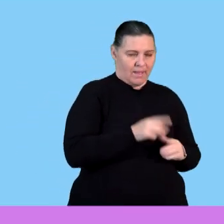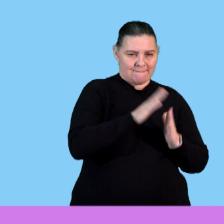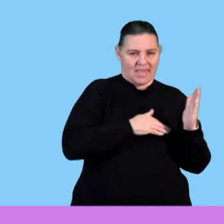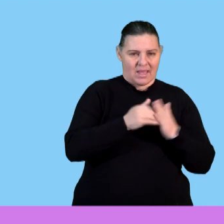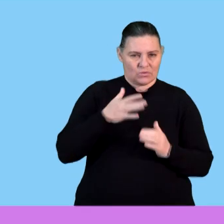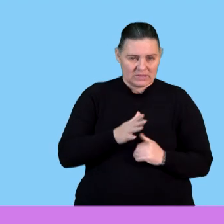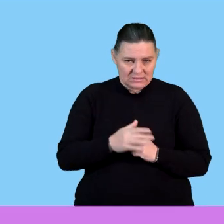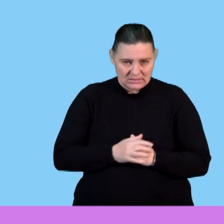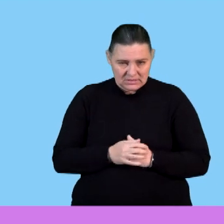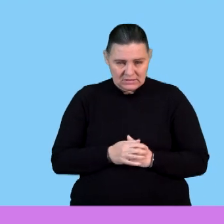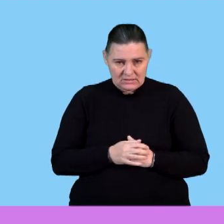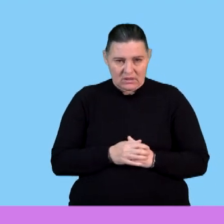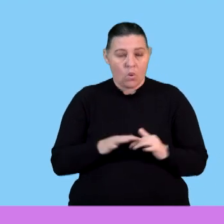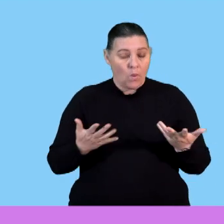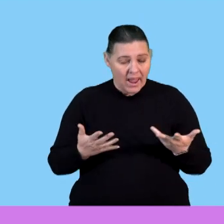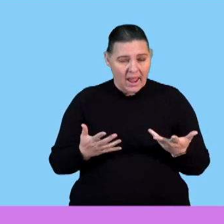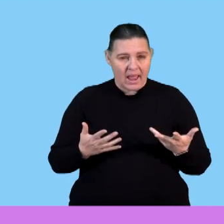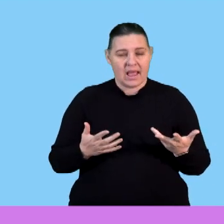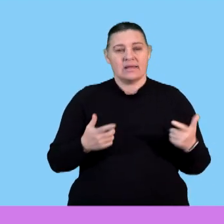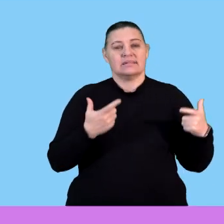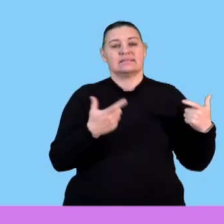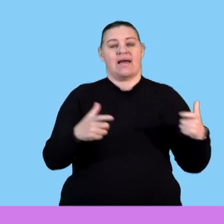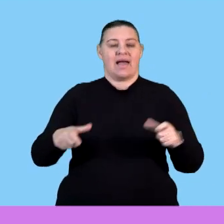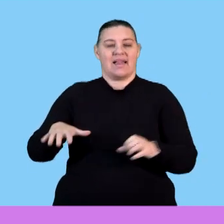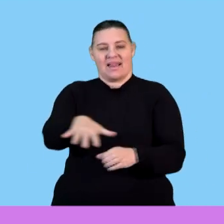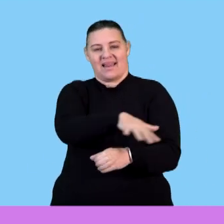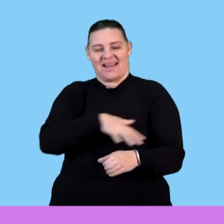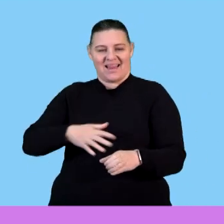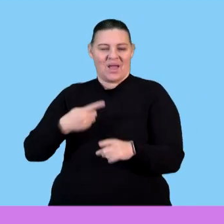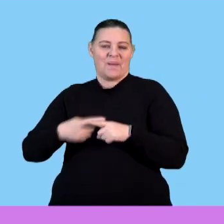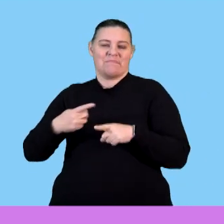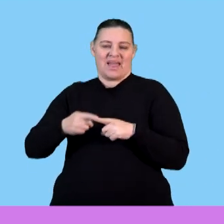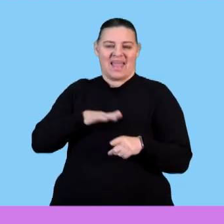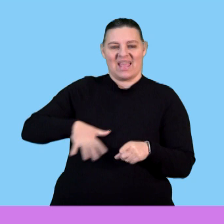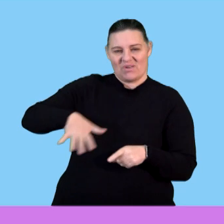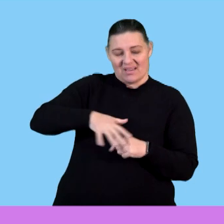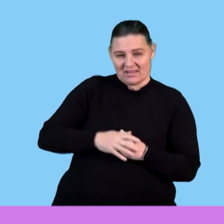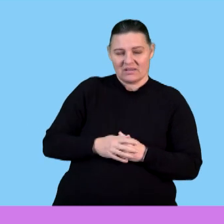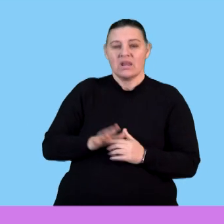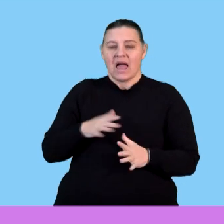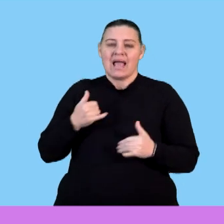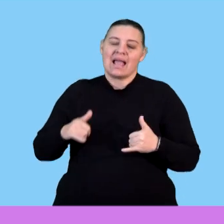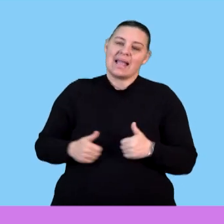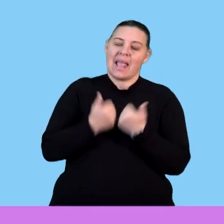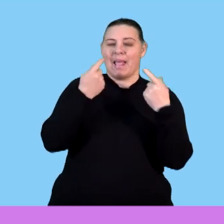onto a tiled area on their playground. She intends playing a game with the learners where she